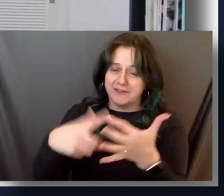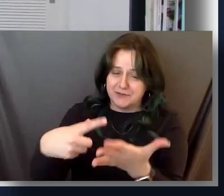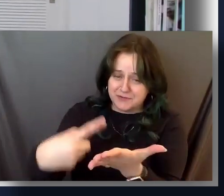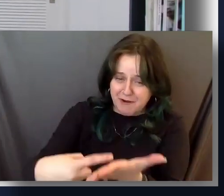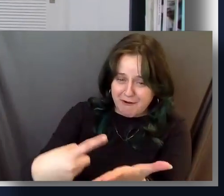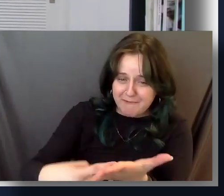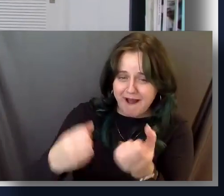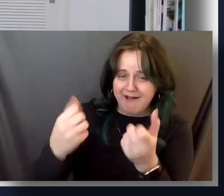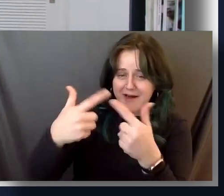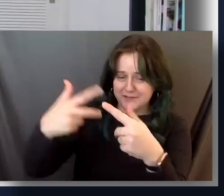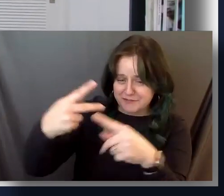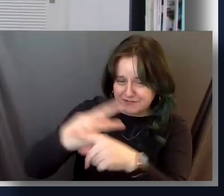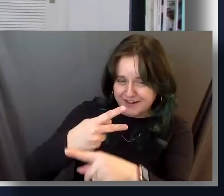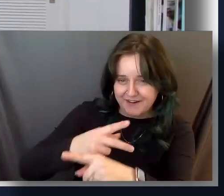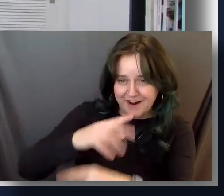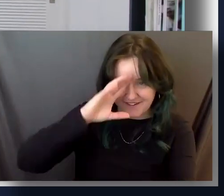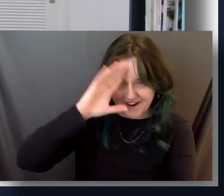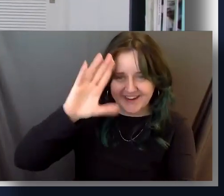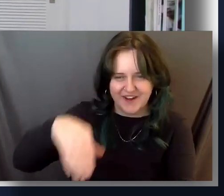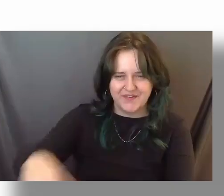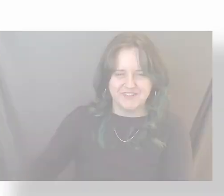to figure out.